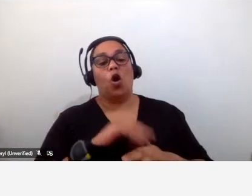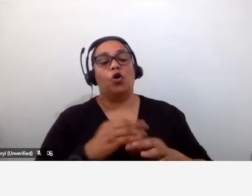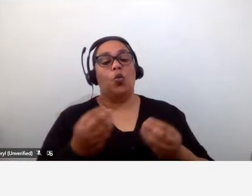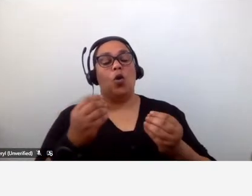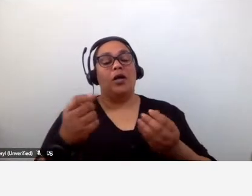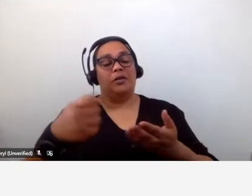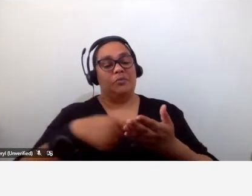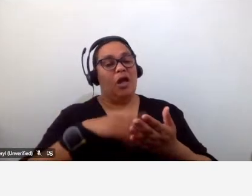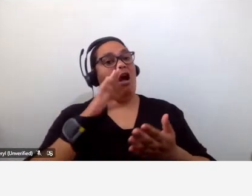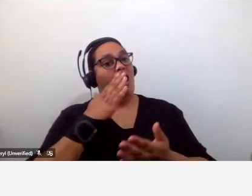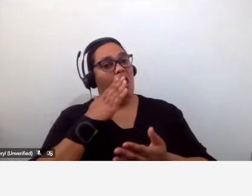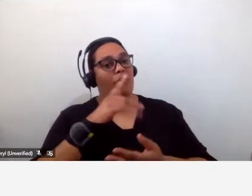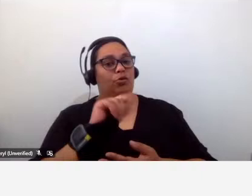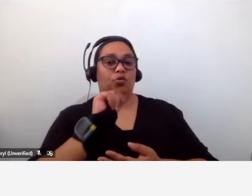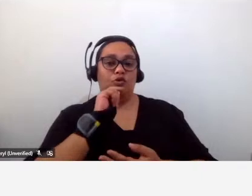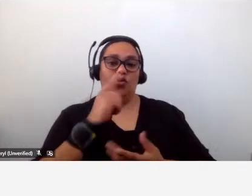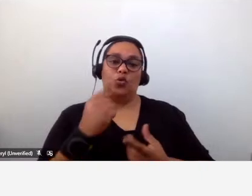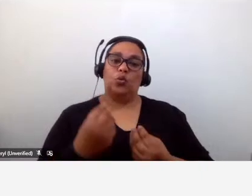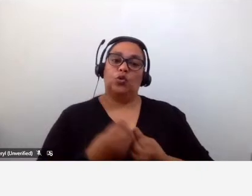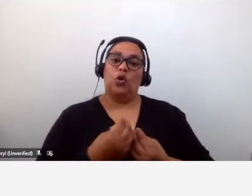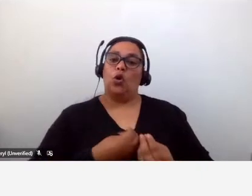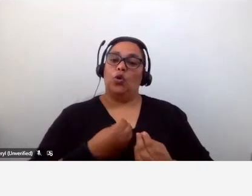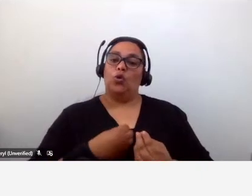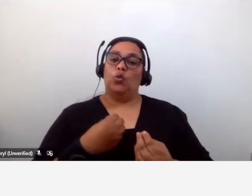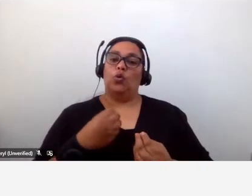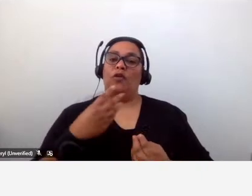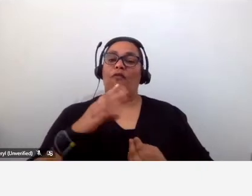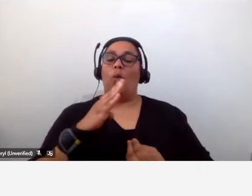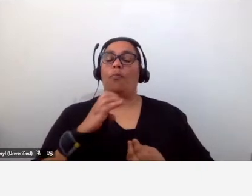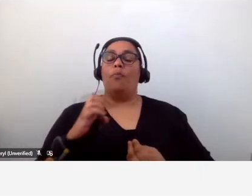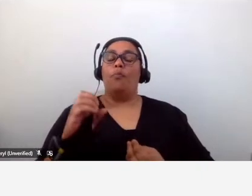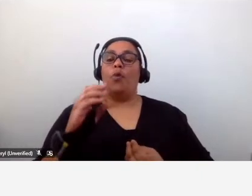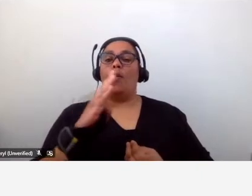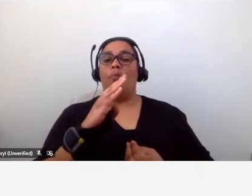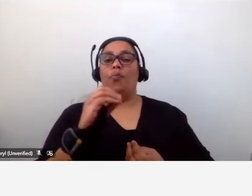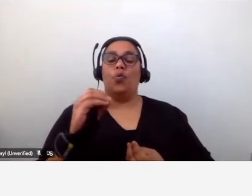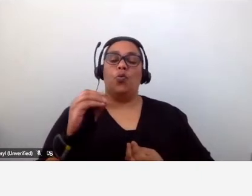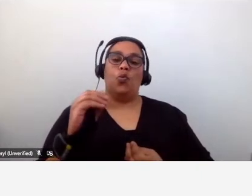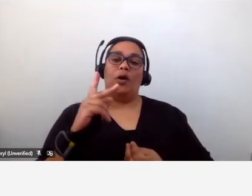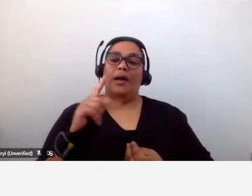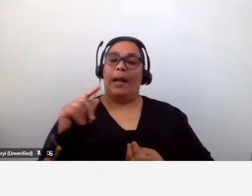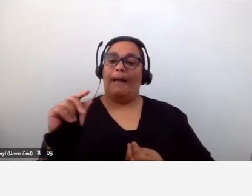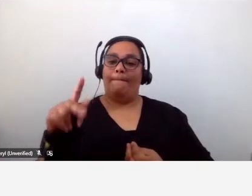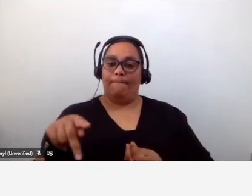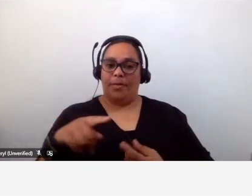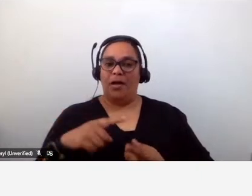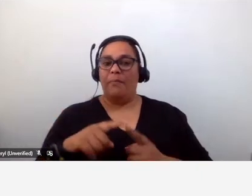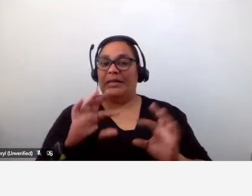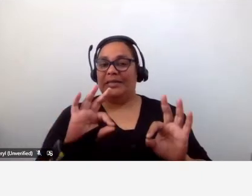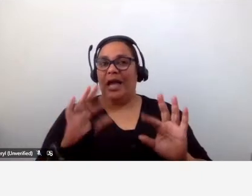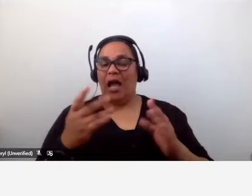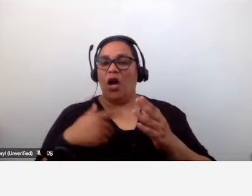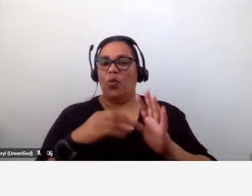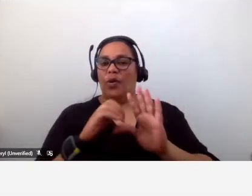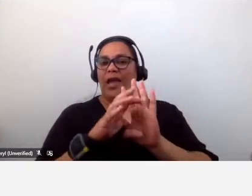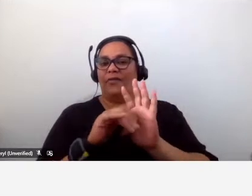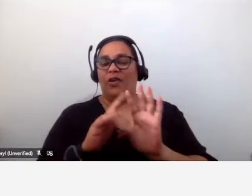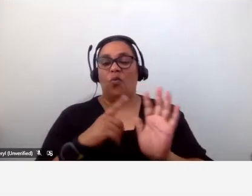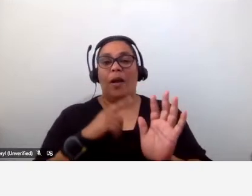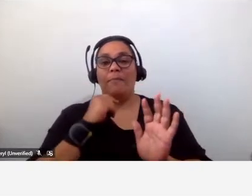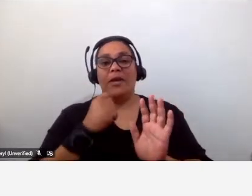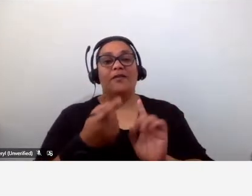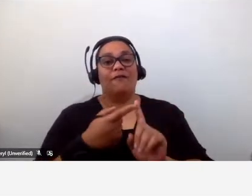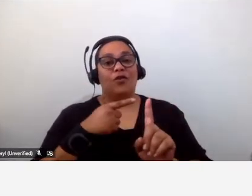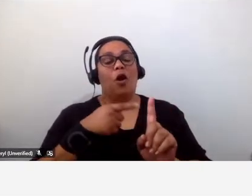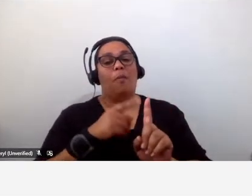status and saying, "Oh, you're actually doing some youth for the Boer Cup." So it's again, and how do we broadcast this? Because young man was from the